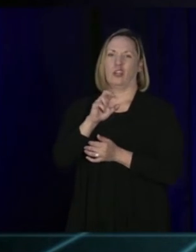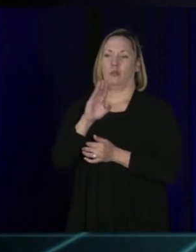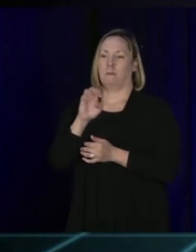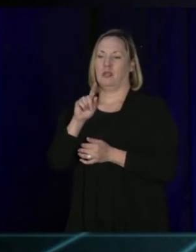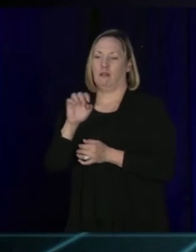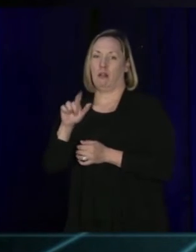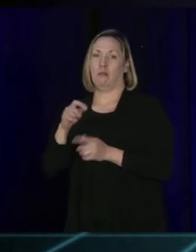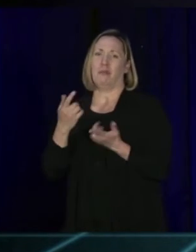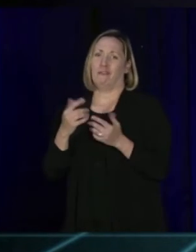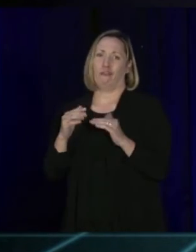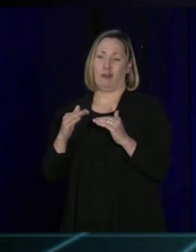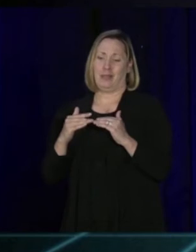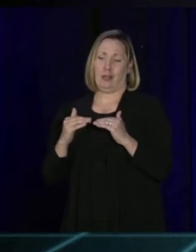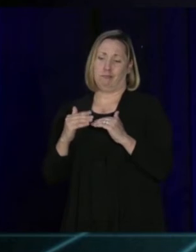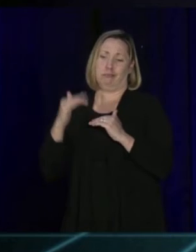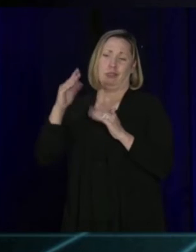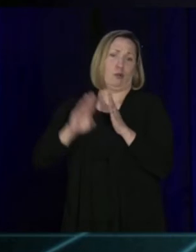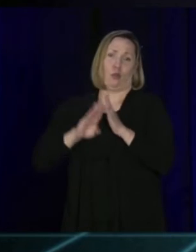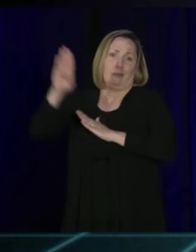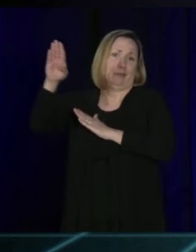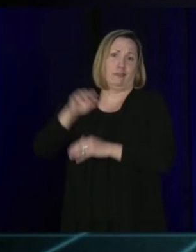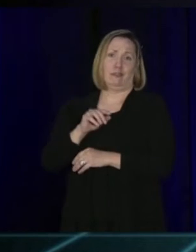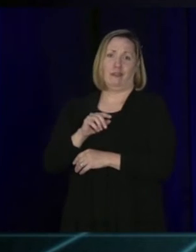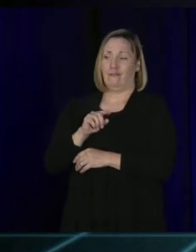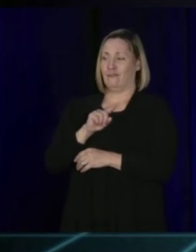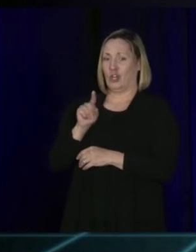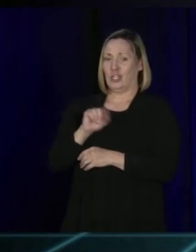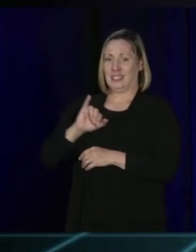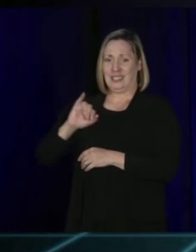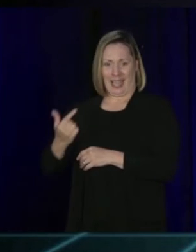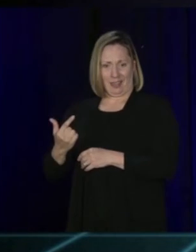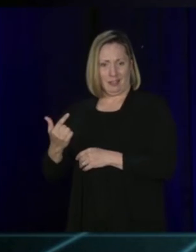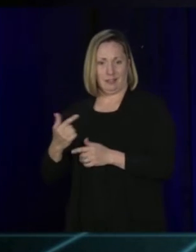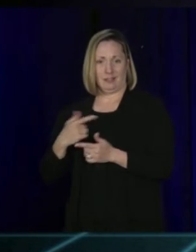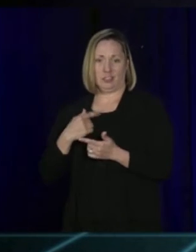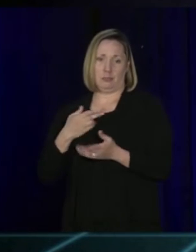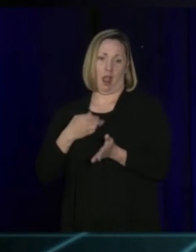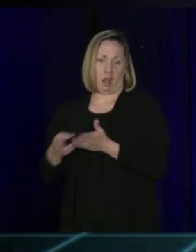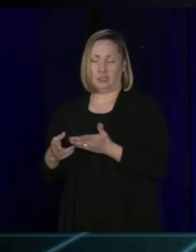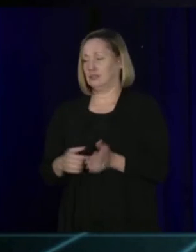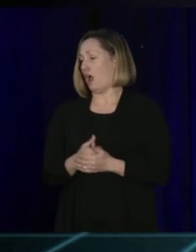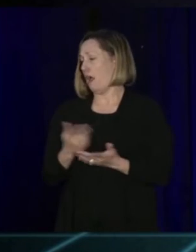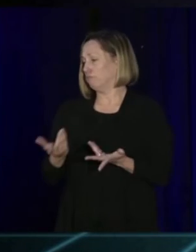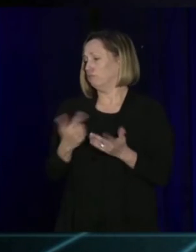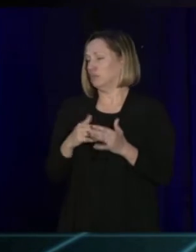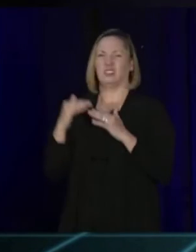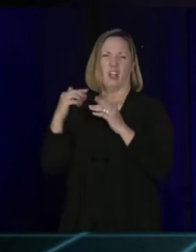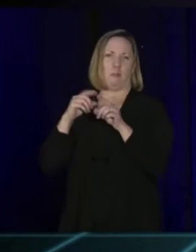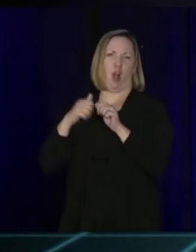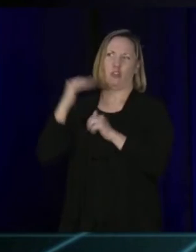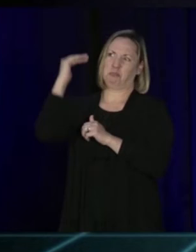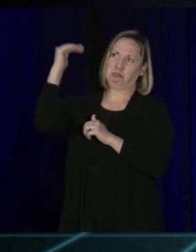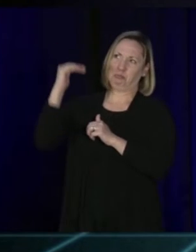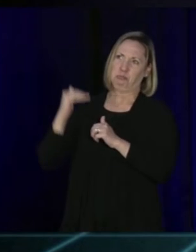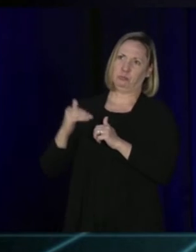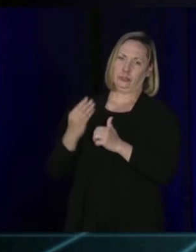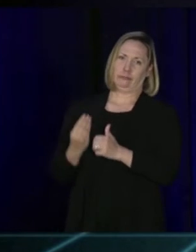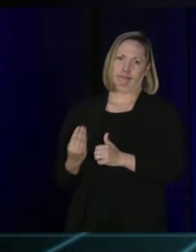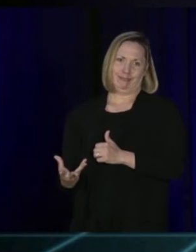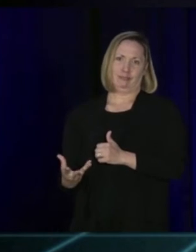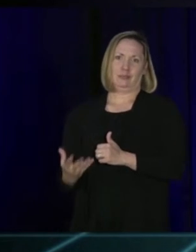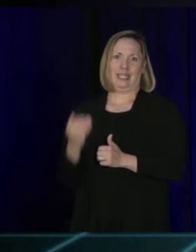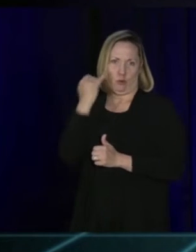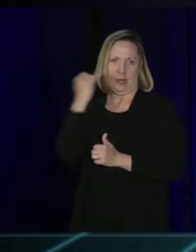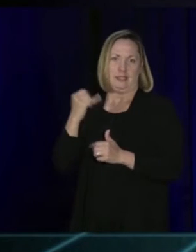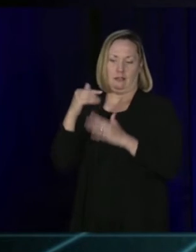bigger from here for Zig, to be quite honest. Vue.js is another example I just put there as well, just for context and correlation.